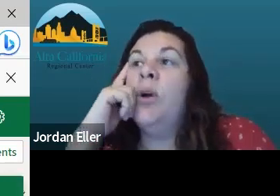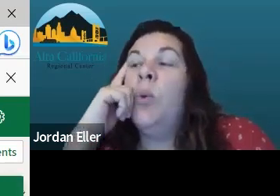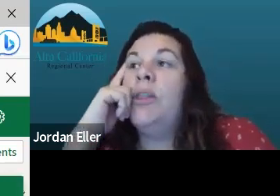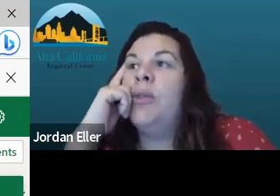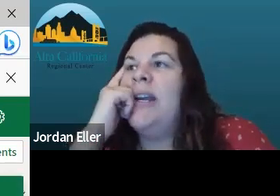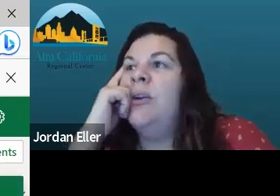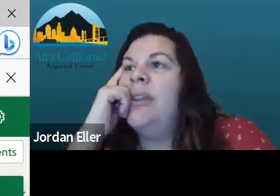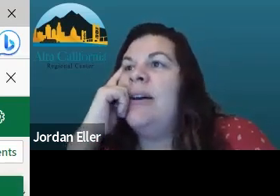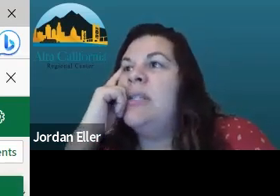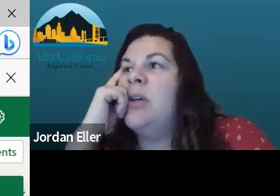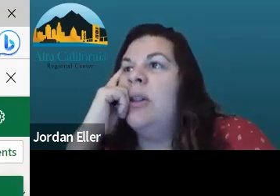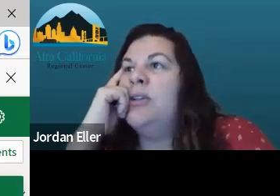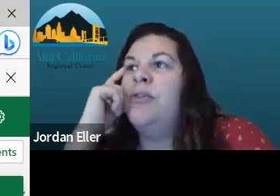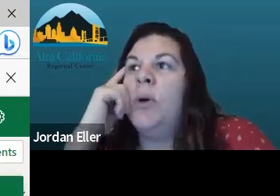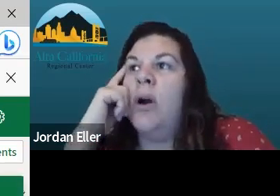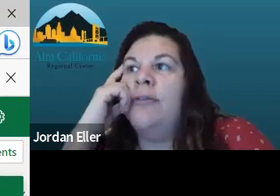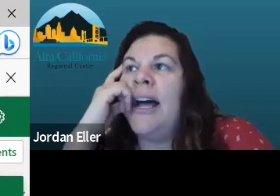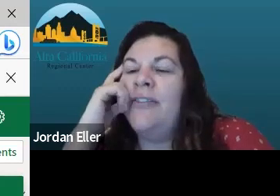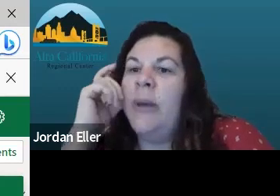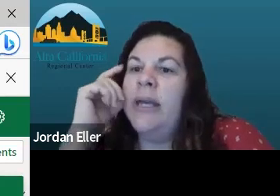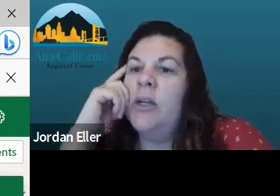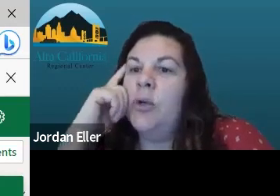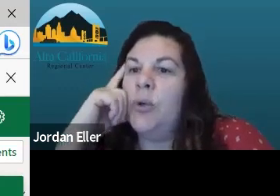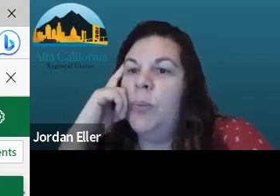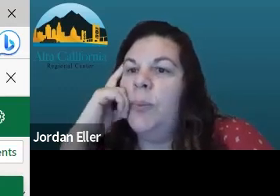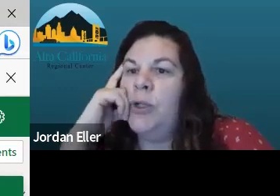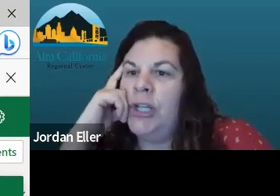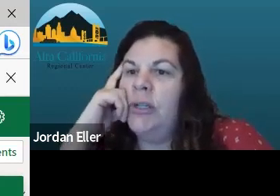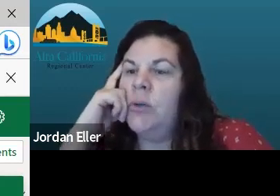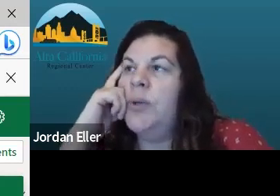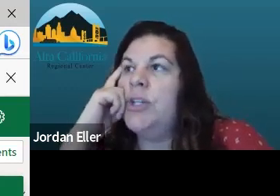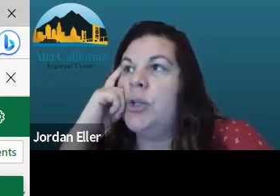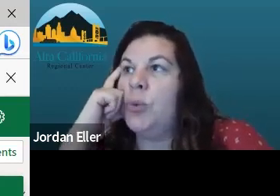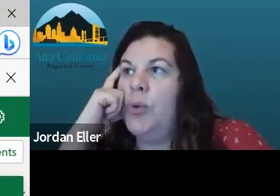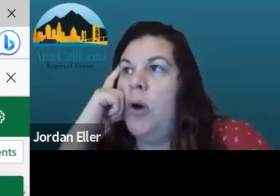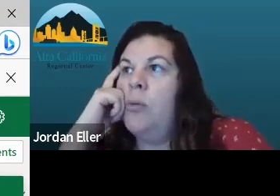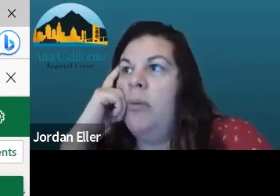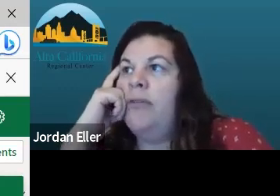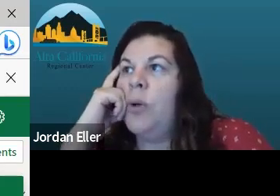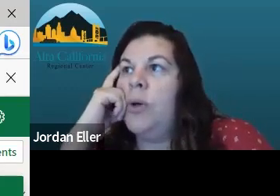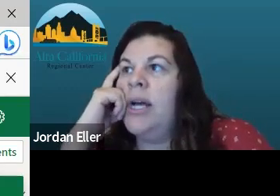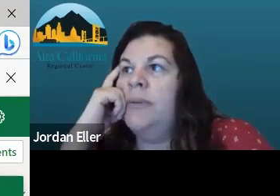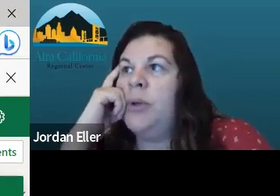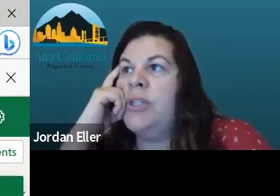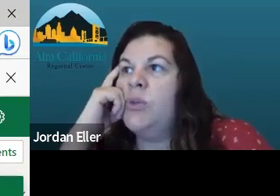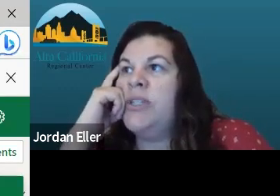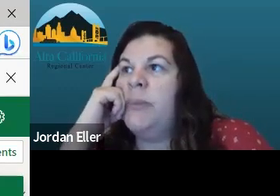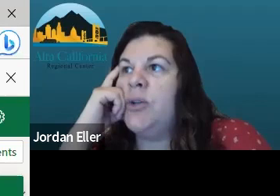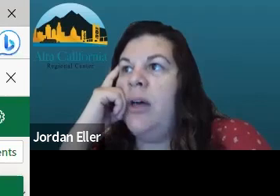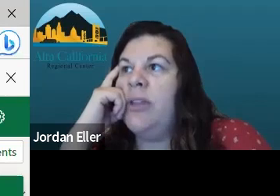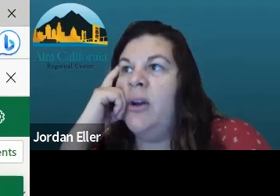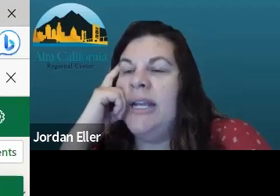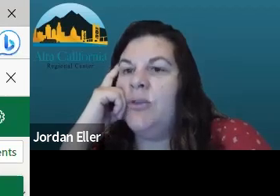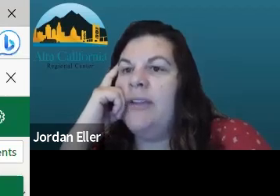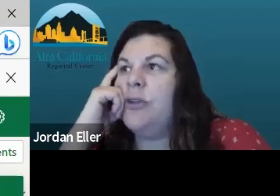We were awarded $300,000 for our 5-bed group push-in, which is a group home for persons with